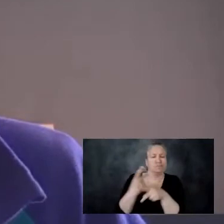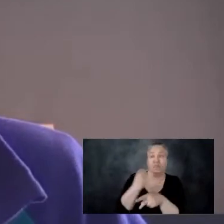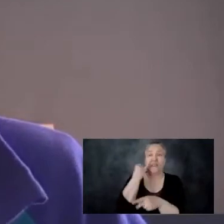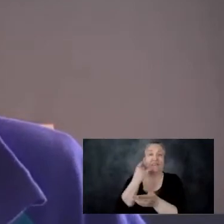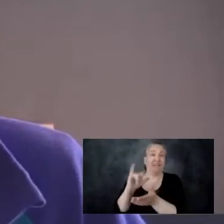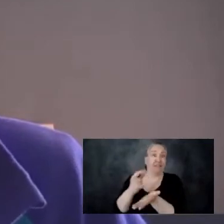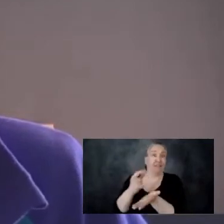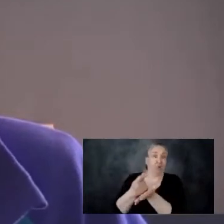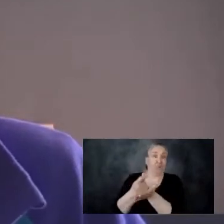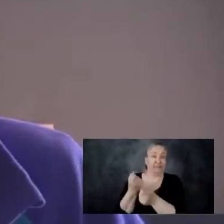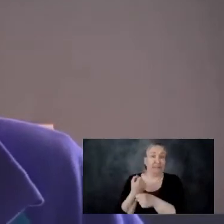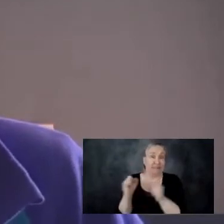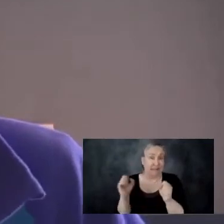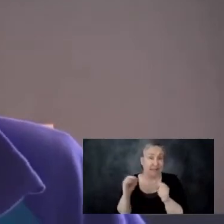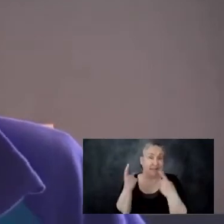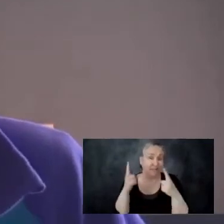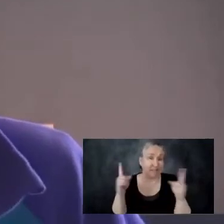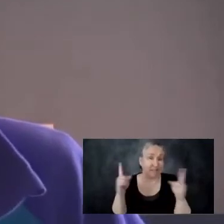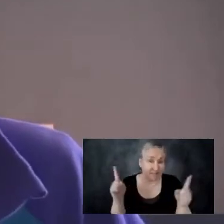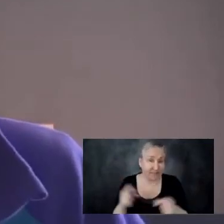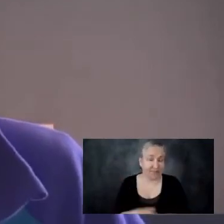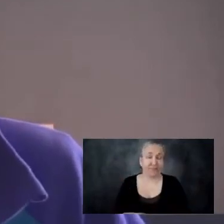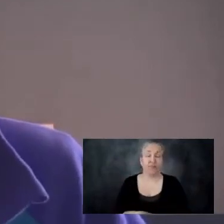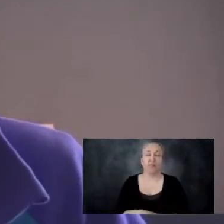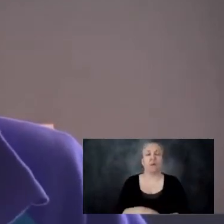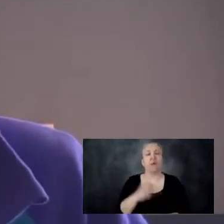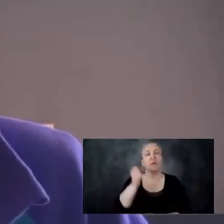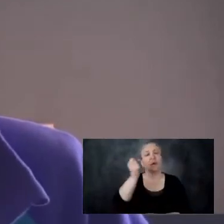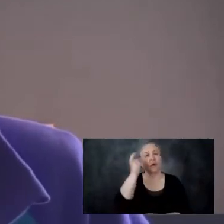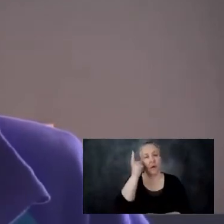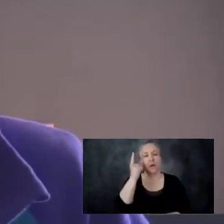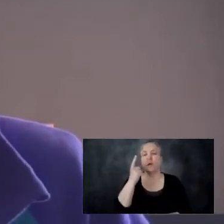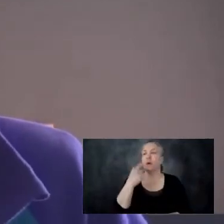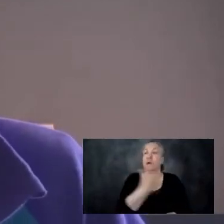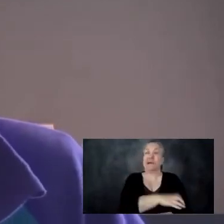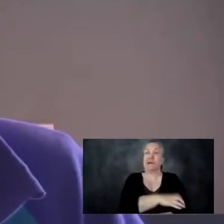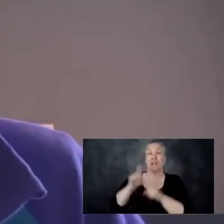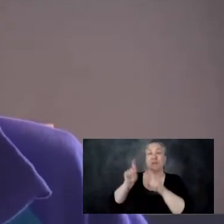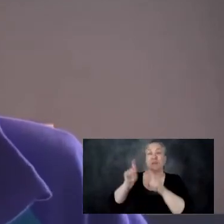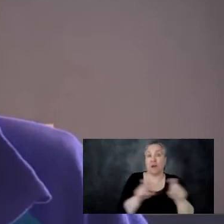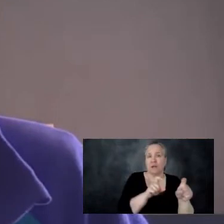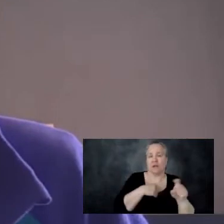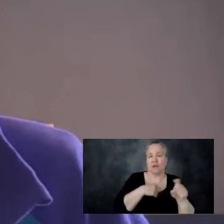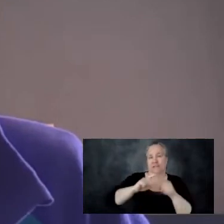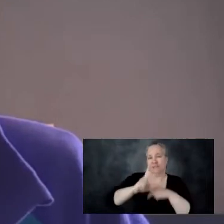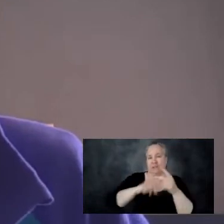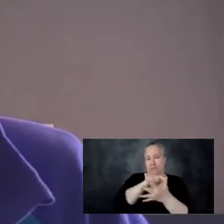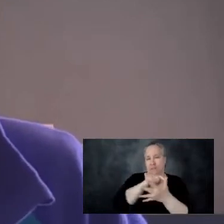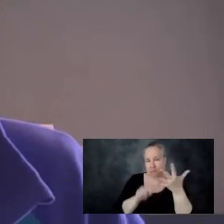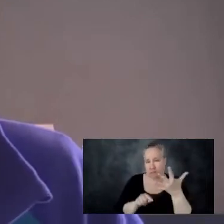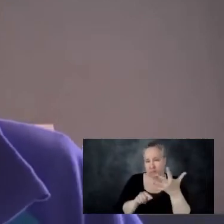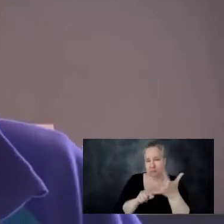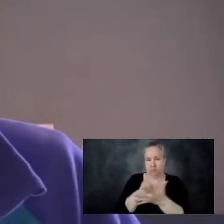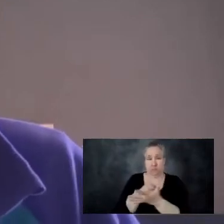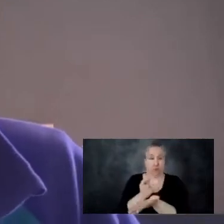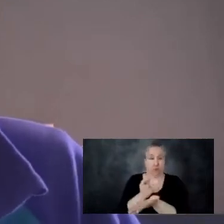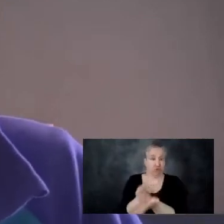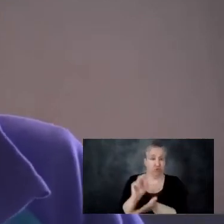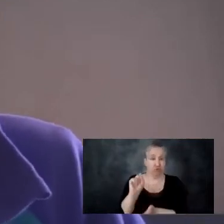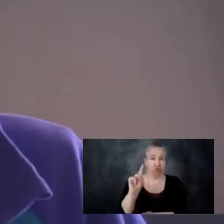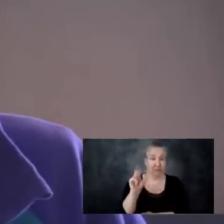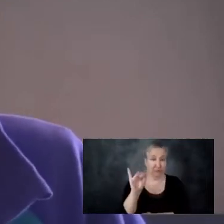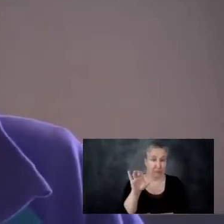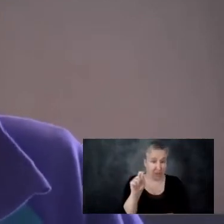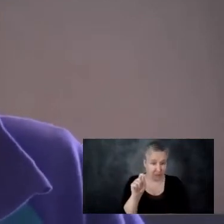safe and is effective. So, but there's different types of clinical trials. There are the treatment trials where we're looking at a